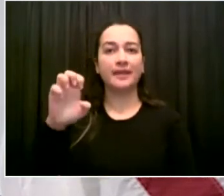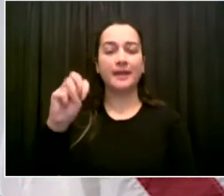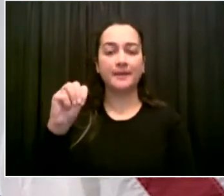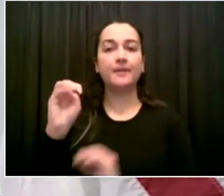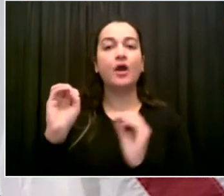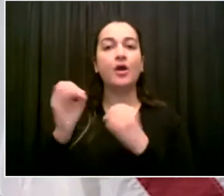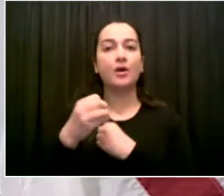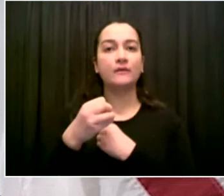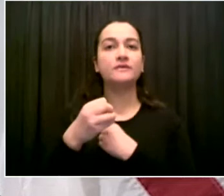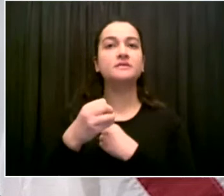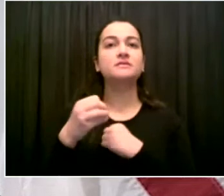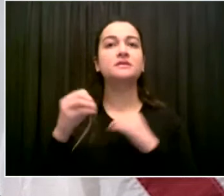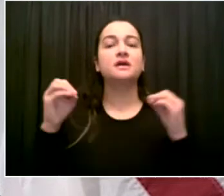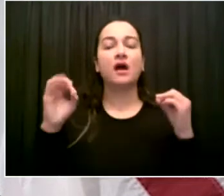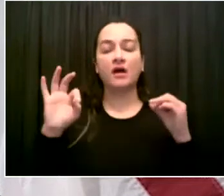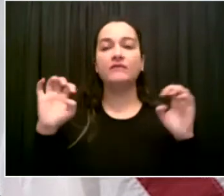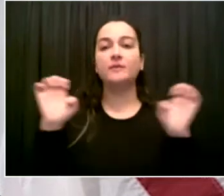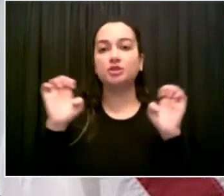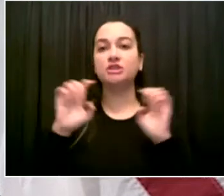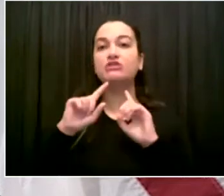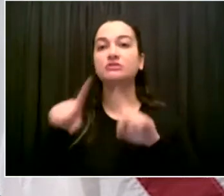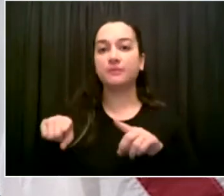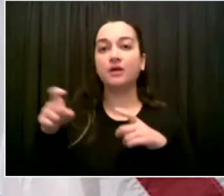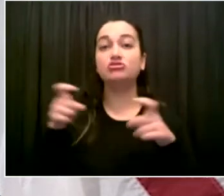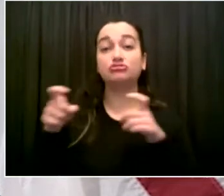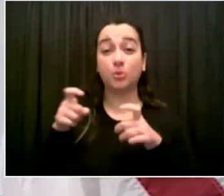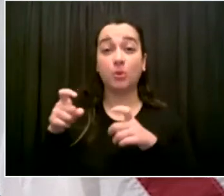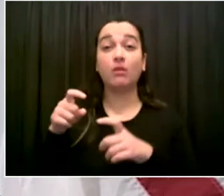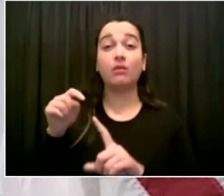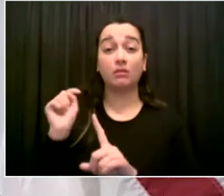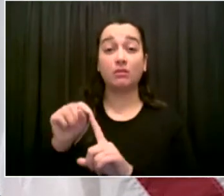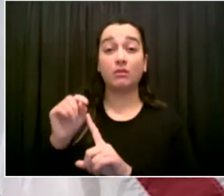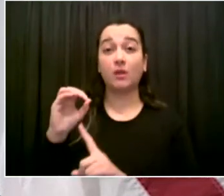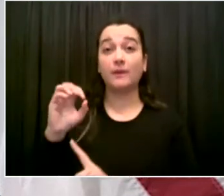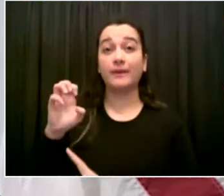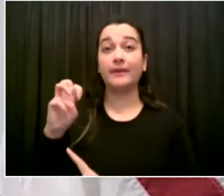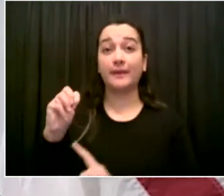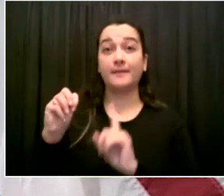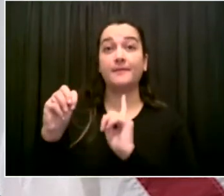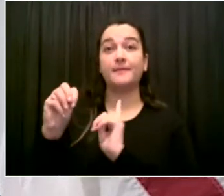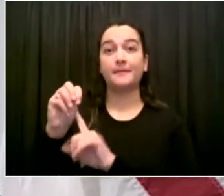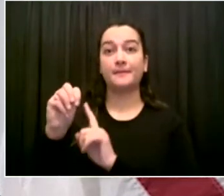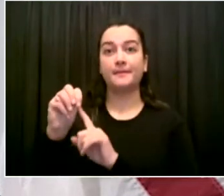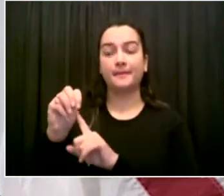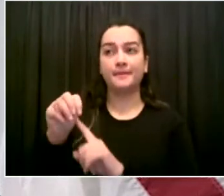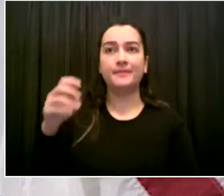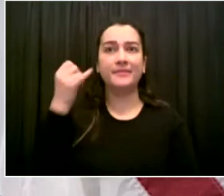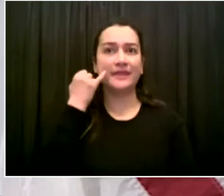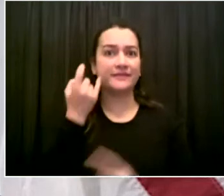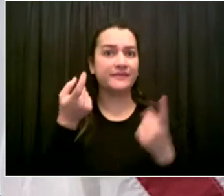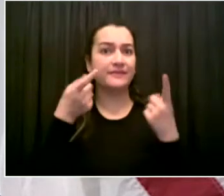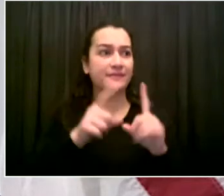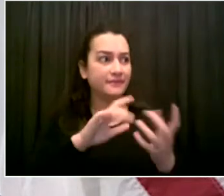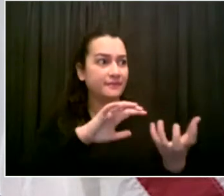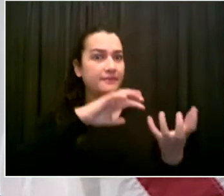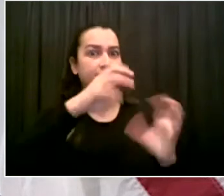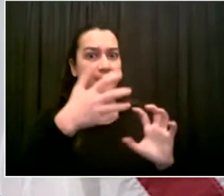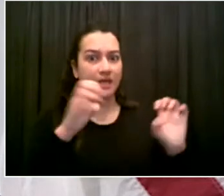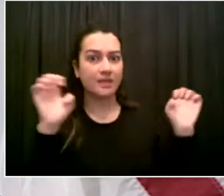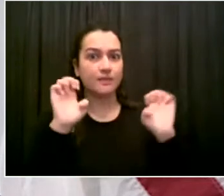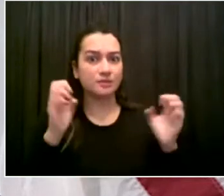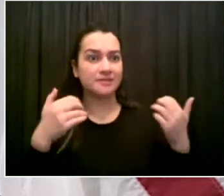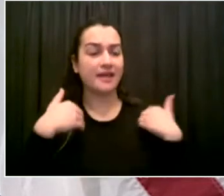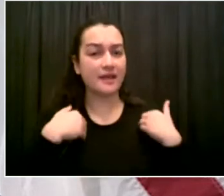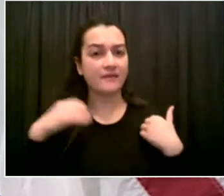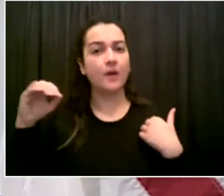Really extraordinary professionals who prepare for the unexpected, who are ready for anything that we get from Mother